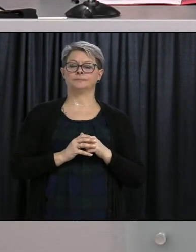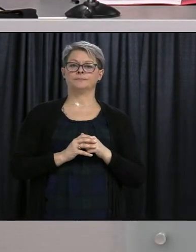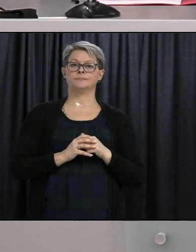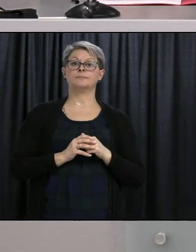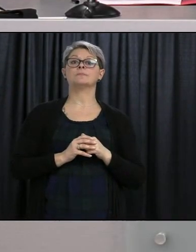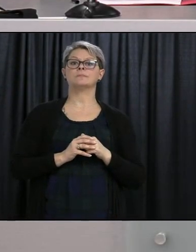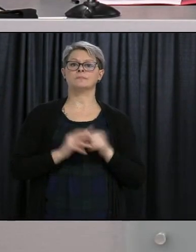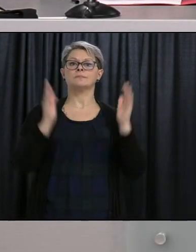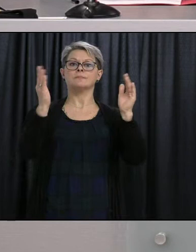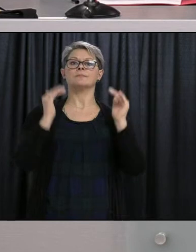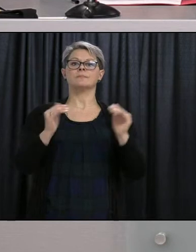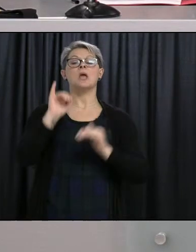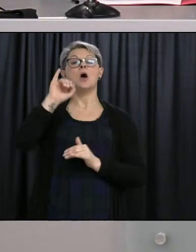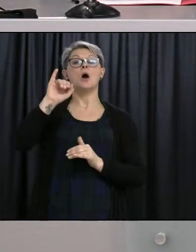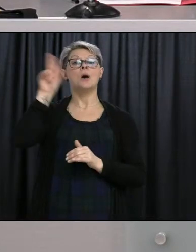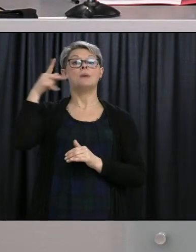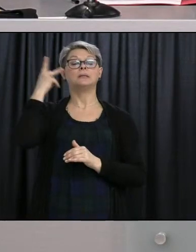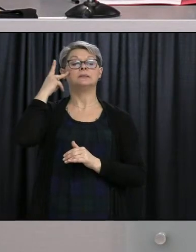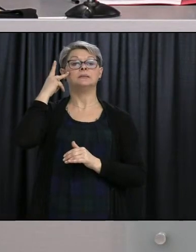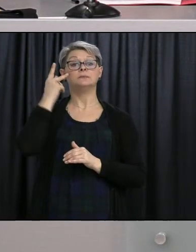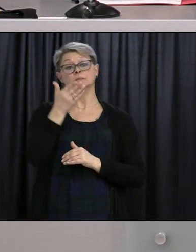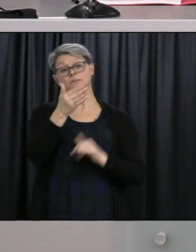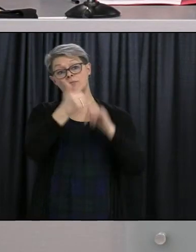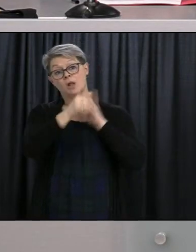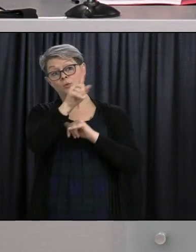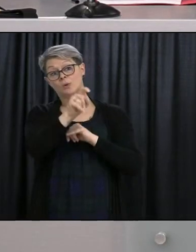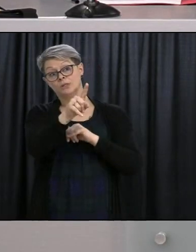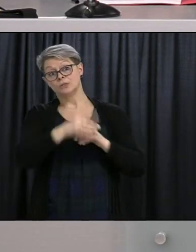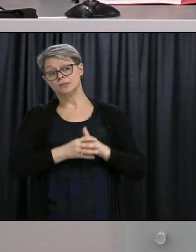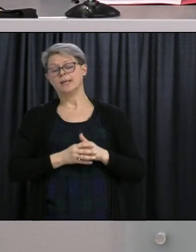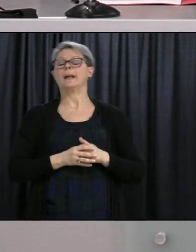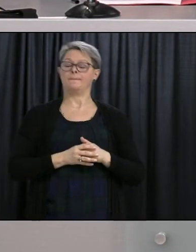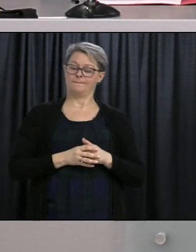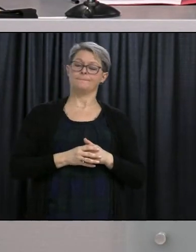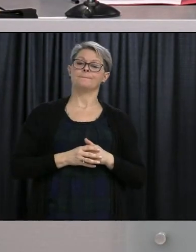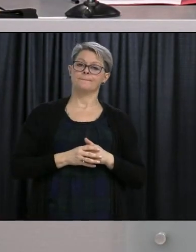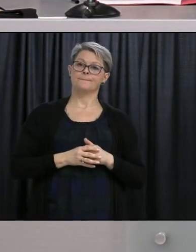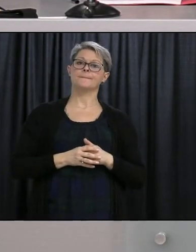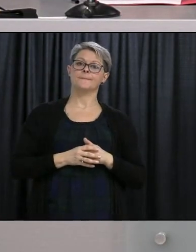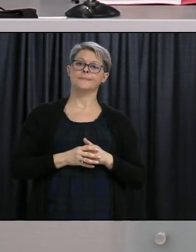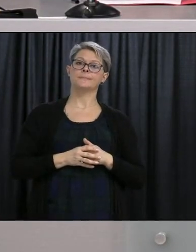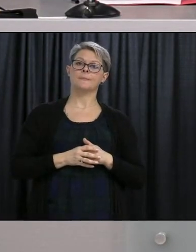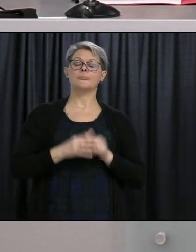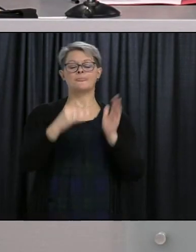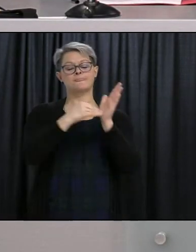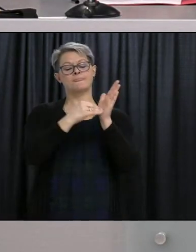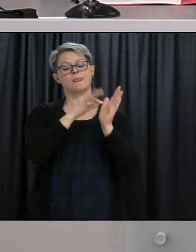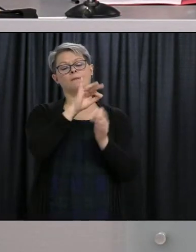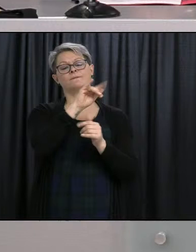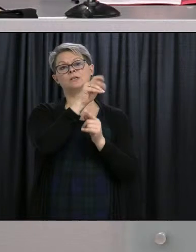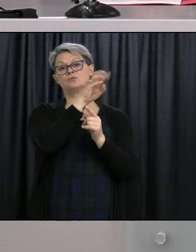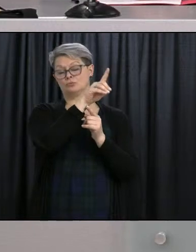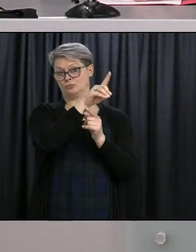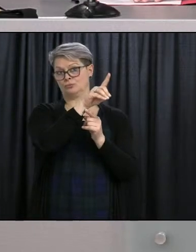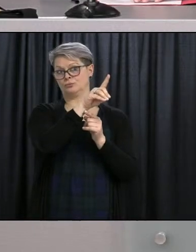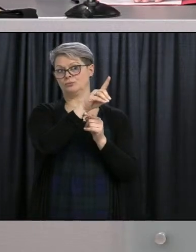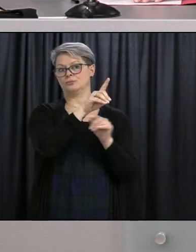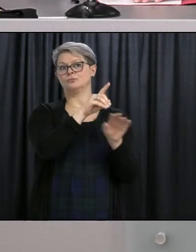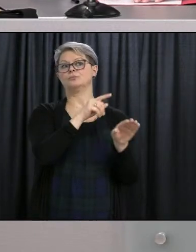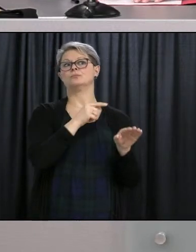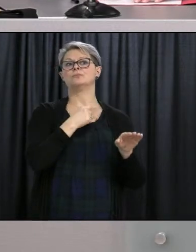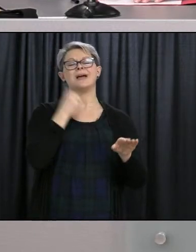Roger Bill with iPolitics, do you have a final question? I do. Dr. Fitzgerald, I don't want to ask you about the details